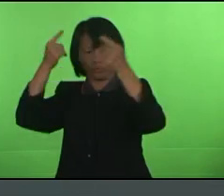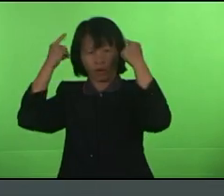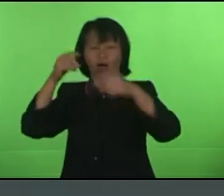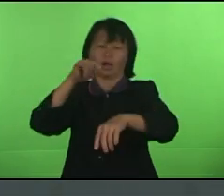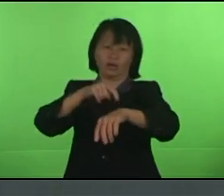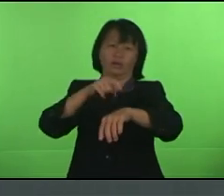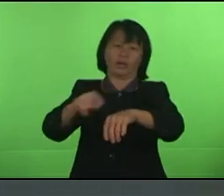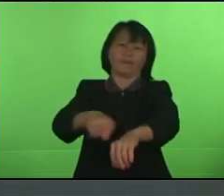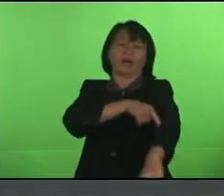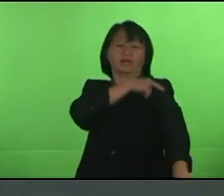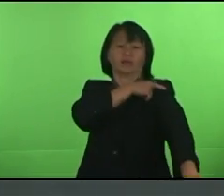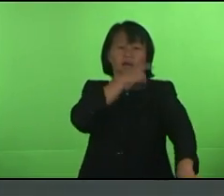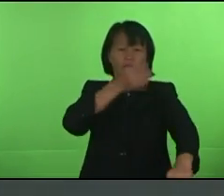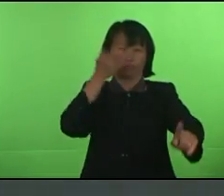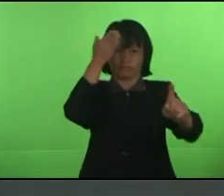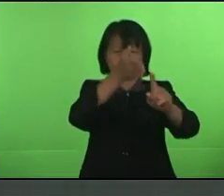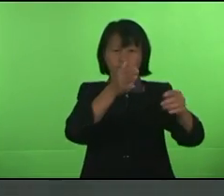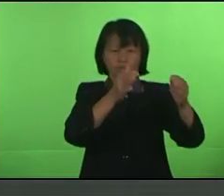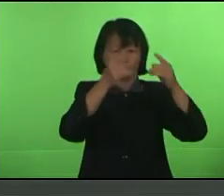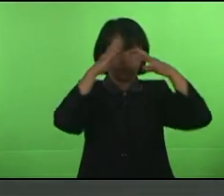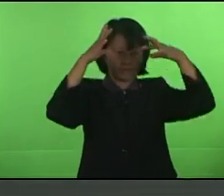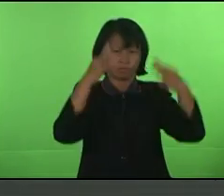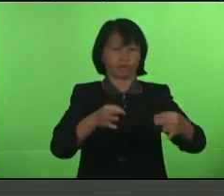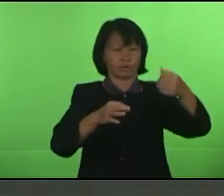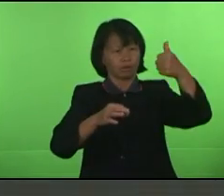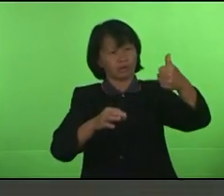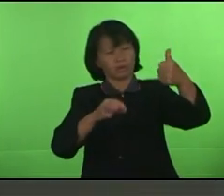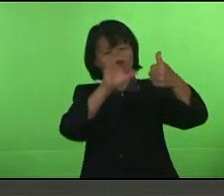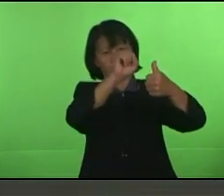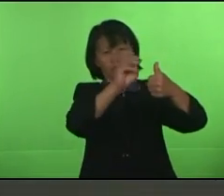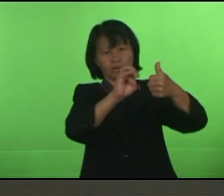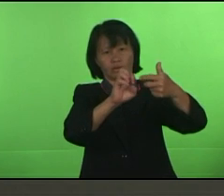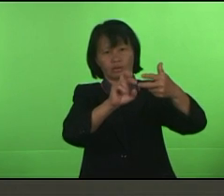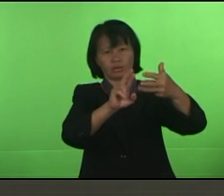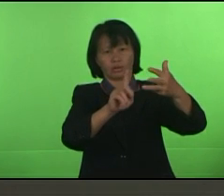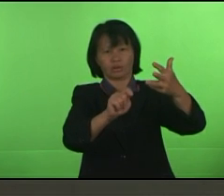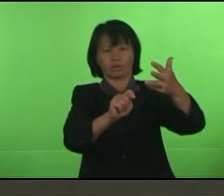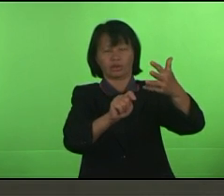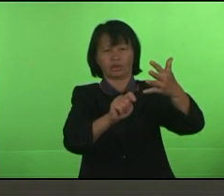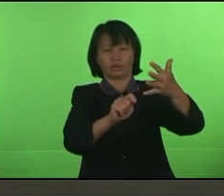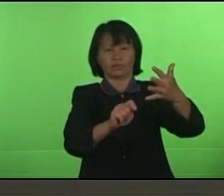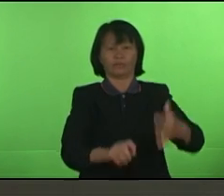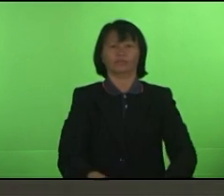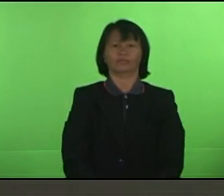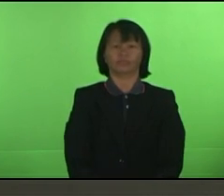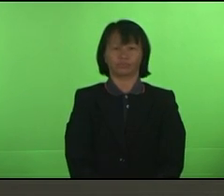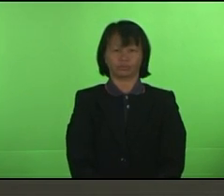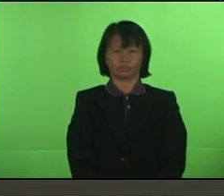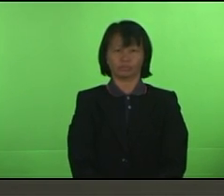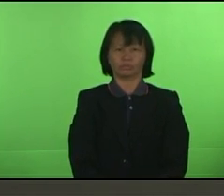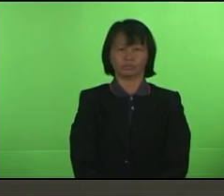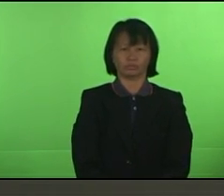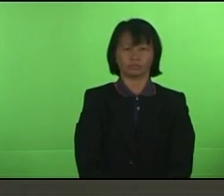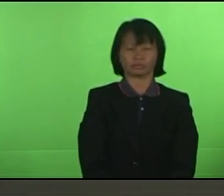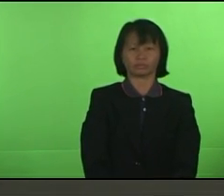of time that for the goal that you have set. Okay? All right, that is for goal setting. Well,